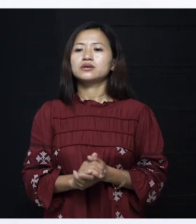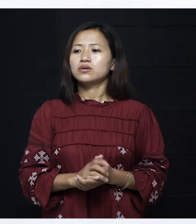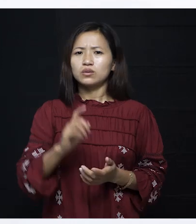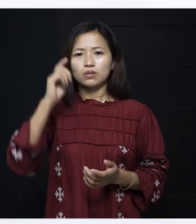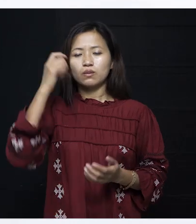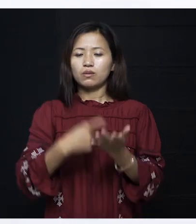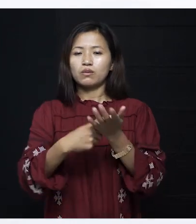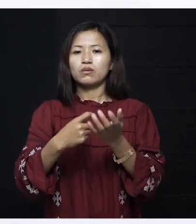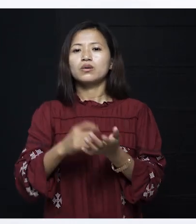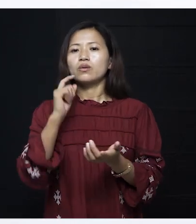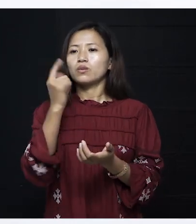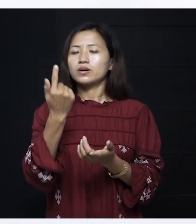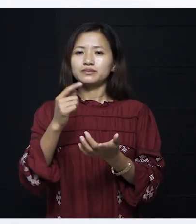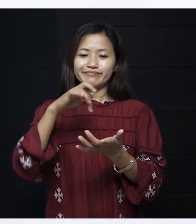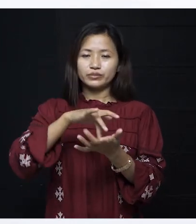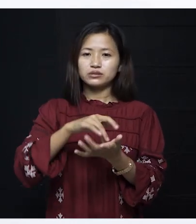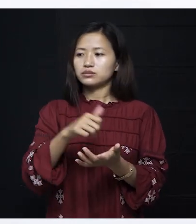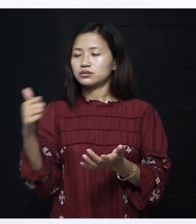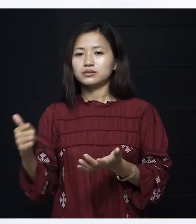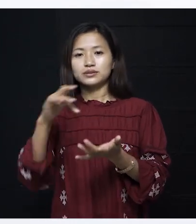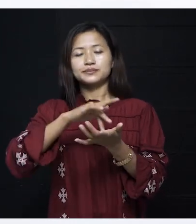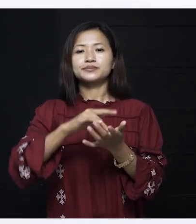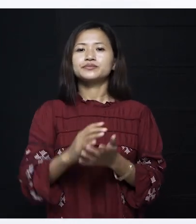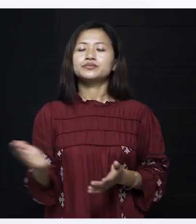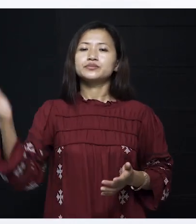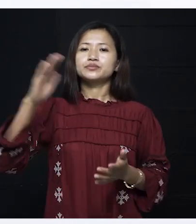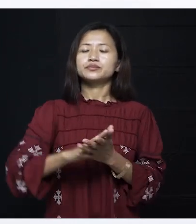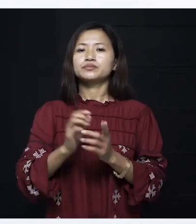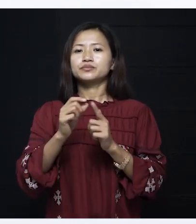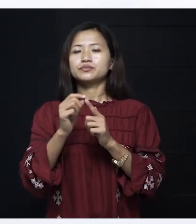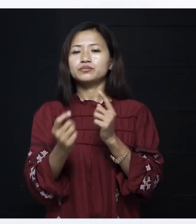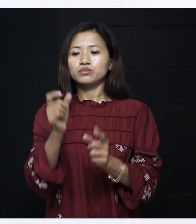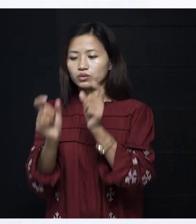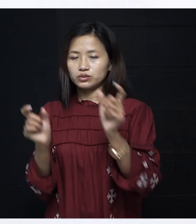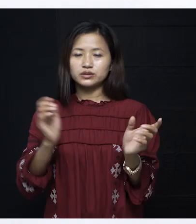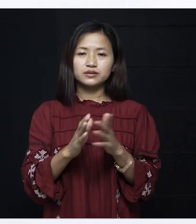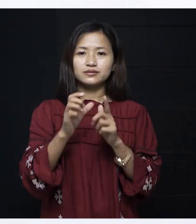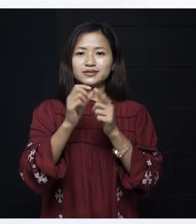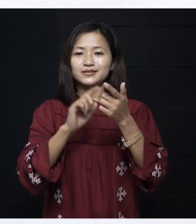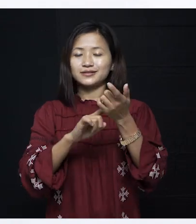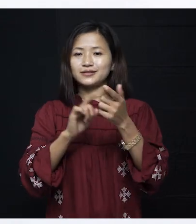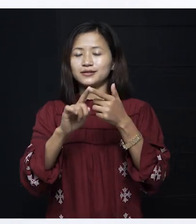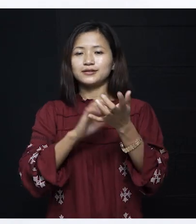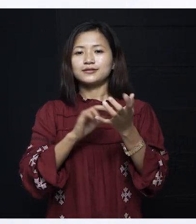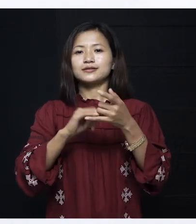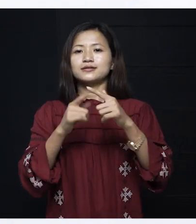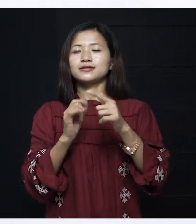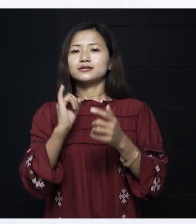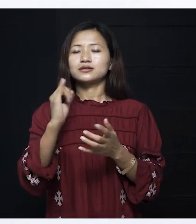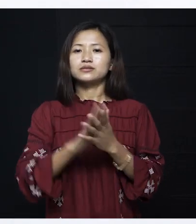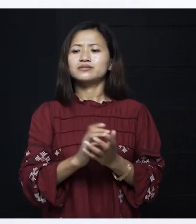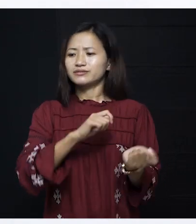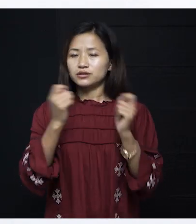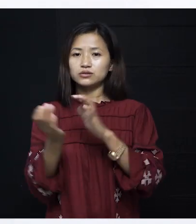another place, okay? Then coming to this population density, okay? Population density, you can